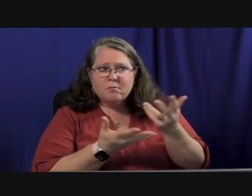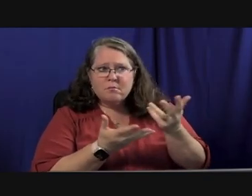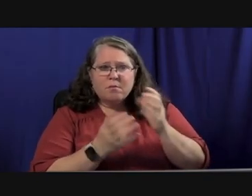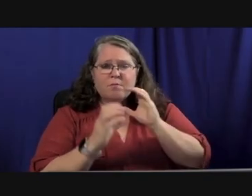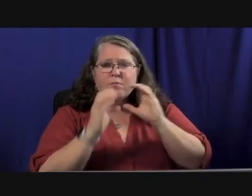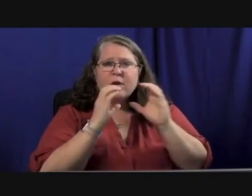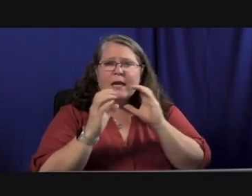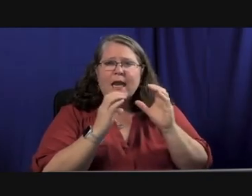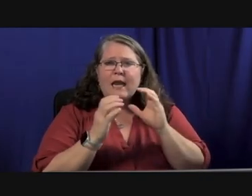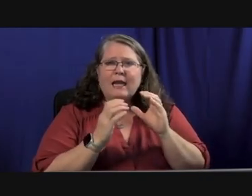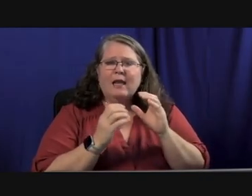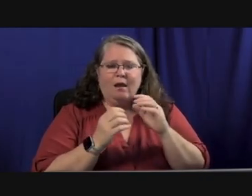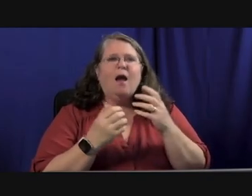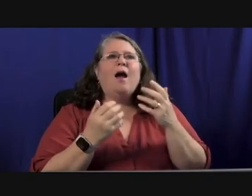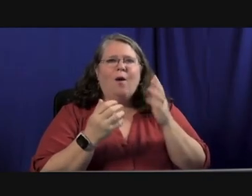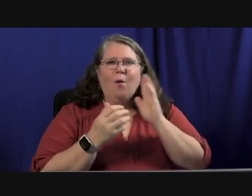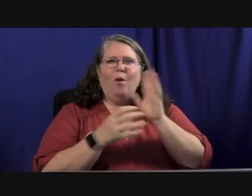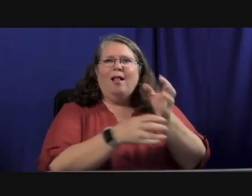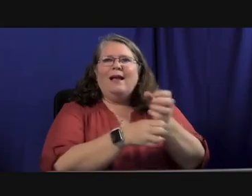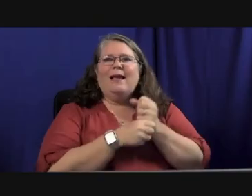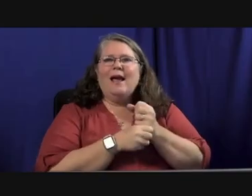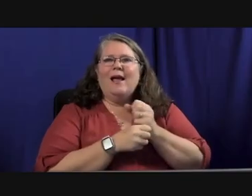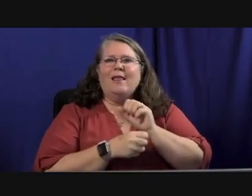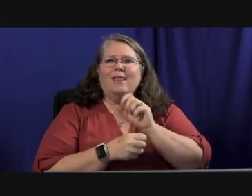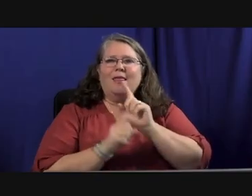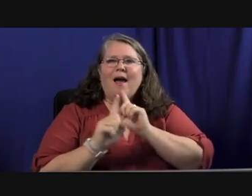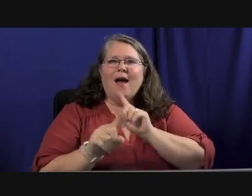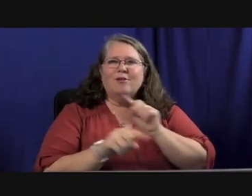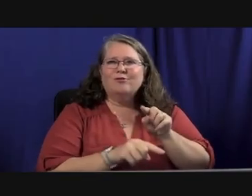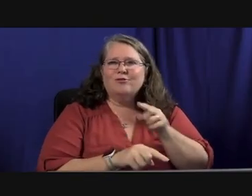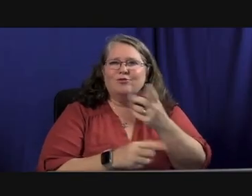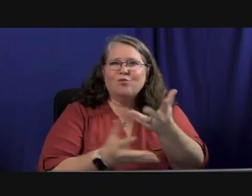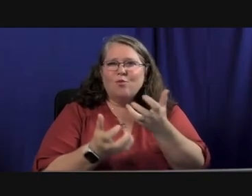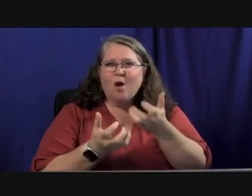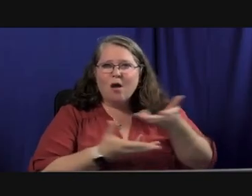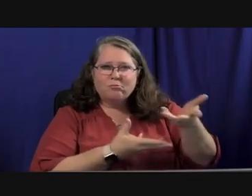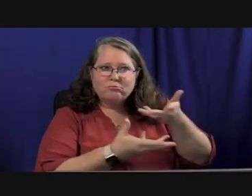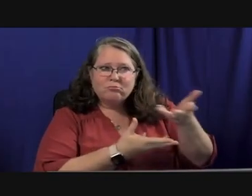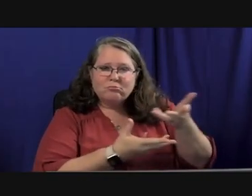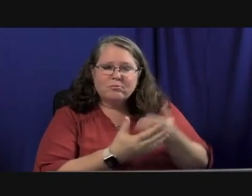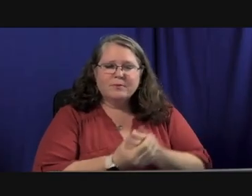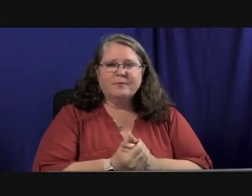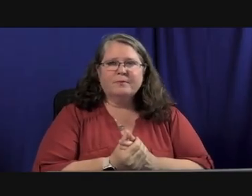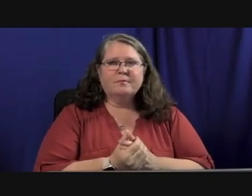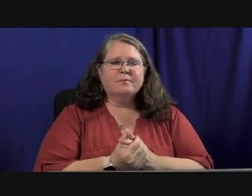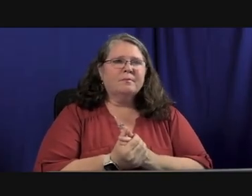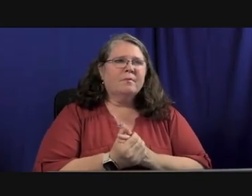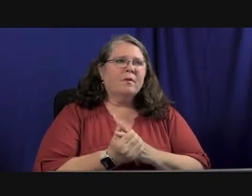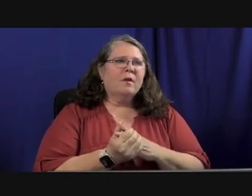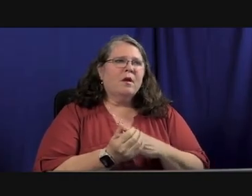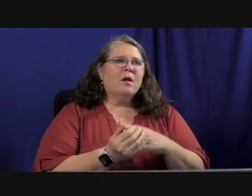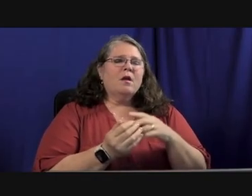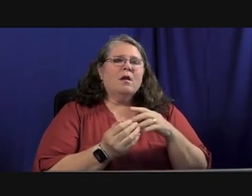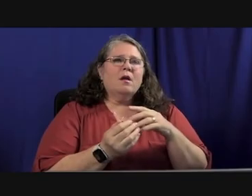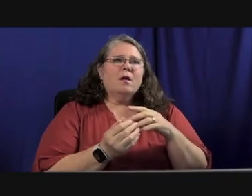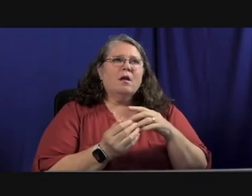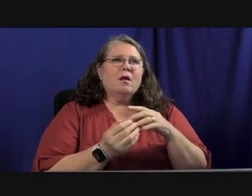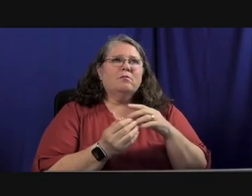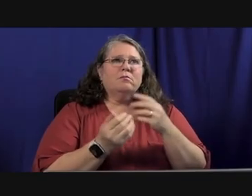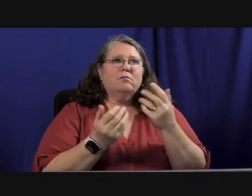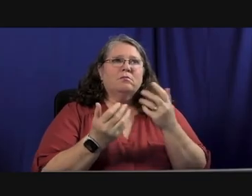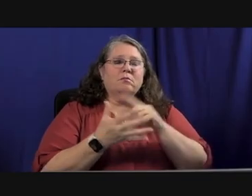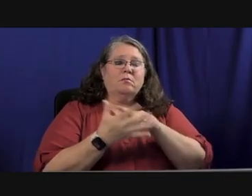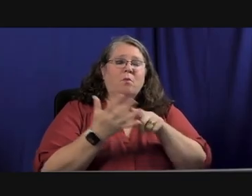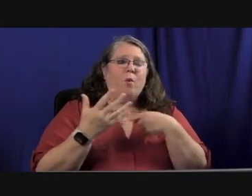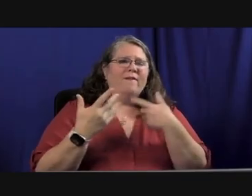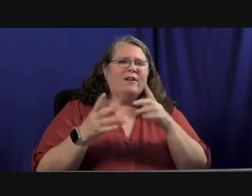those signs and getting that expressed or receptive skills. So you have to be patient as far as when it comes to their answers and being able